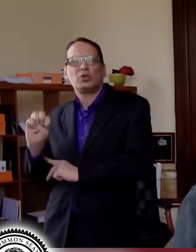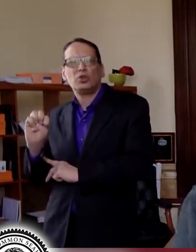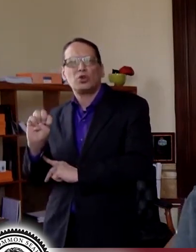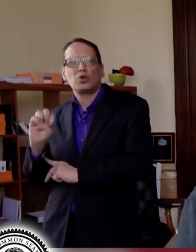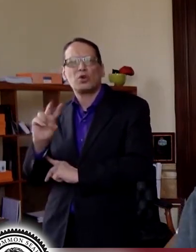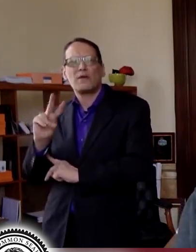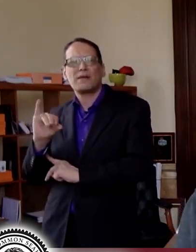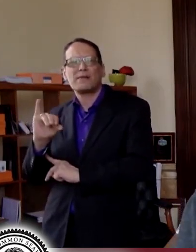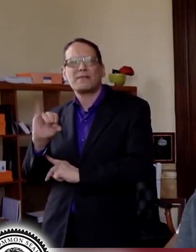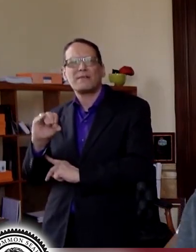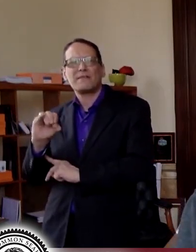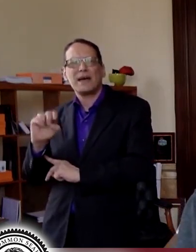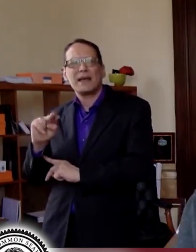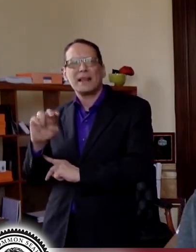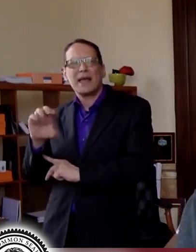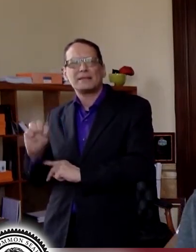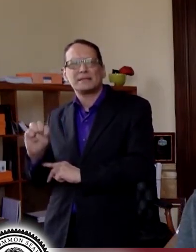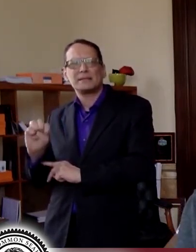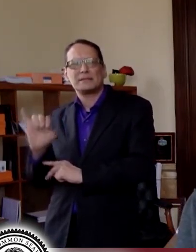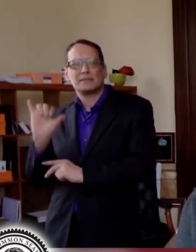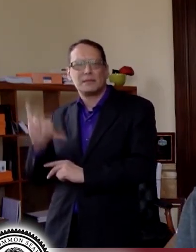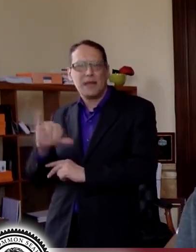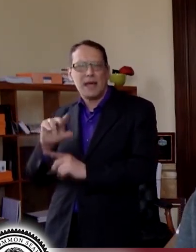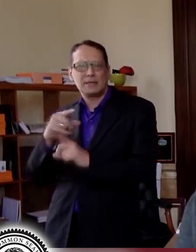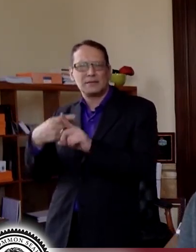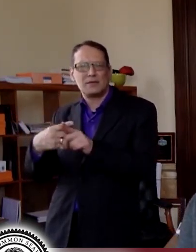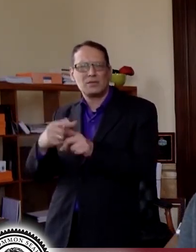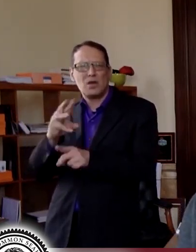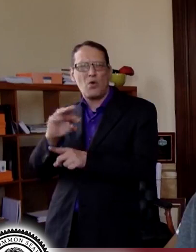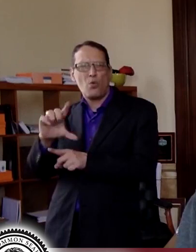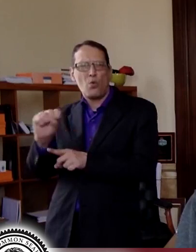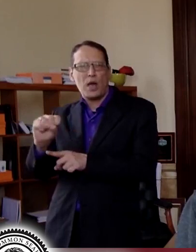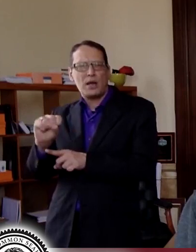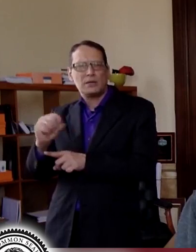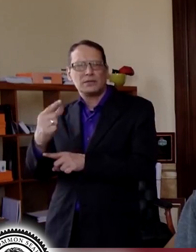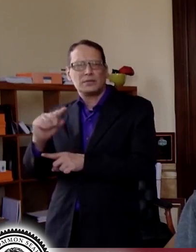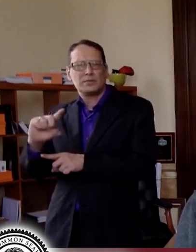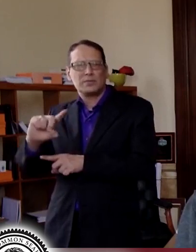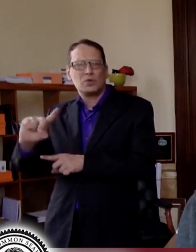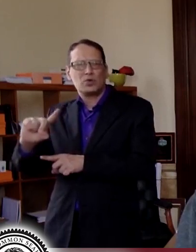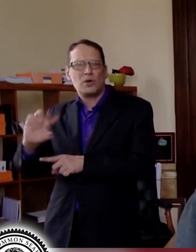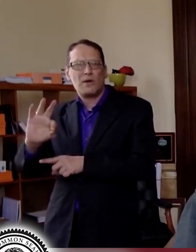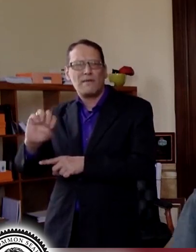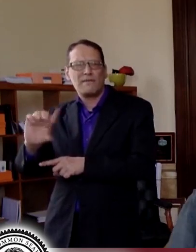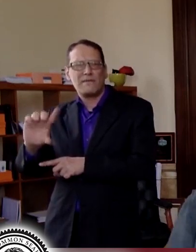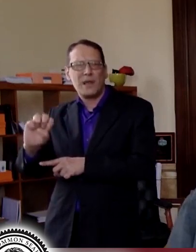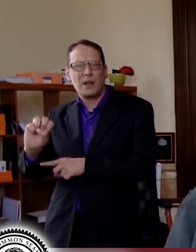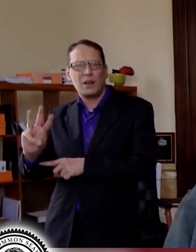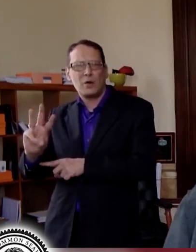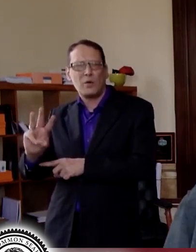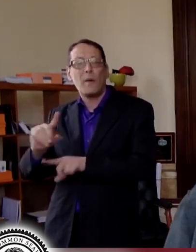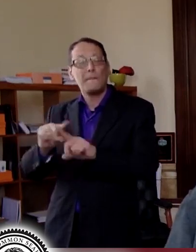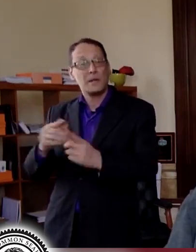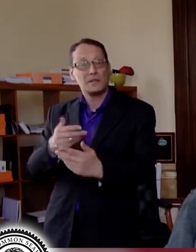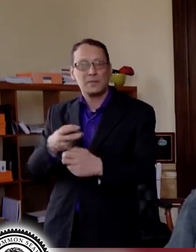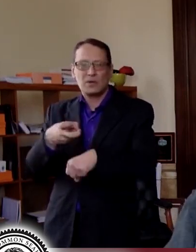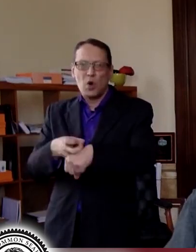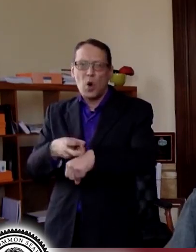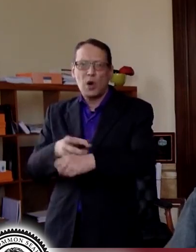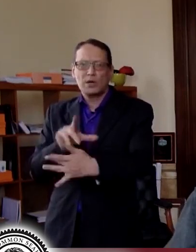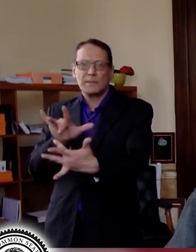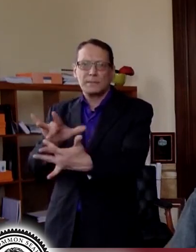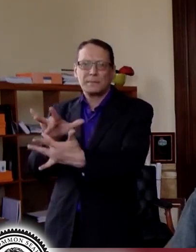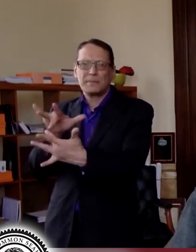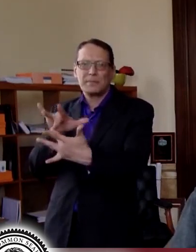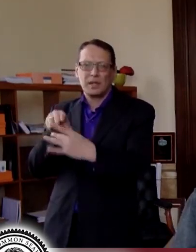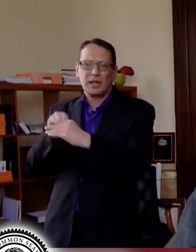first location, which is in Wells Goodfellow. But it's been very difficult to reach out into the community.